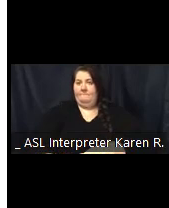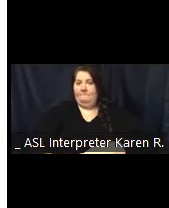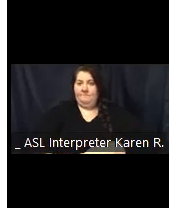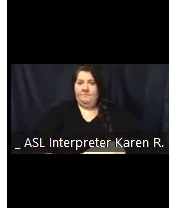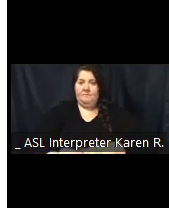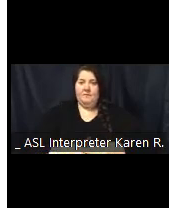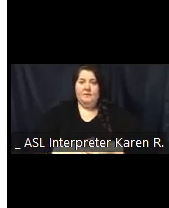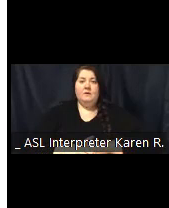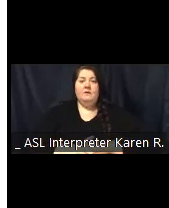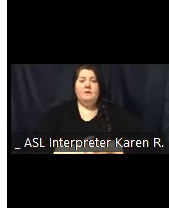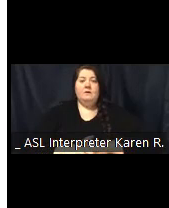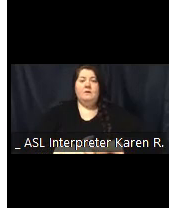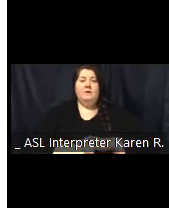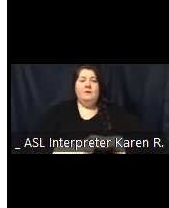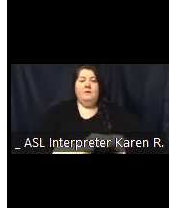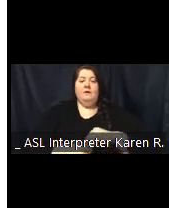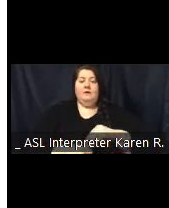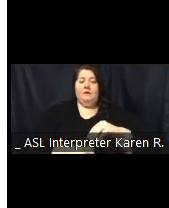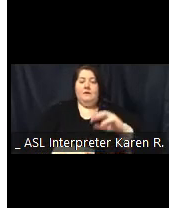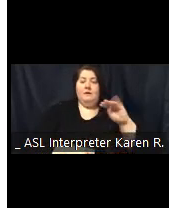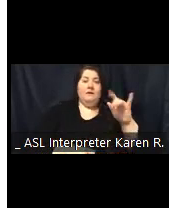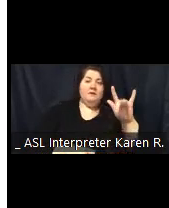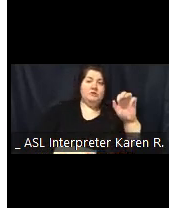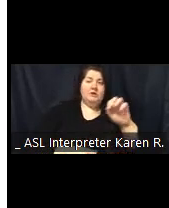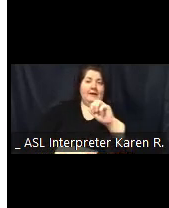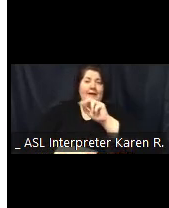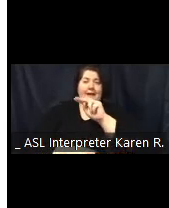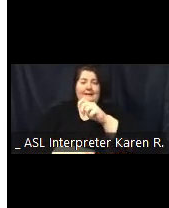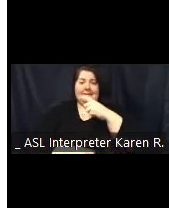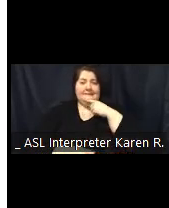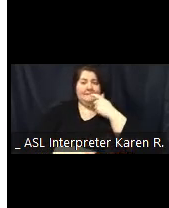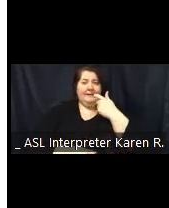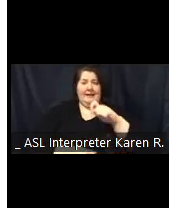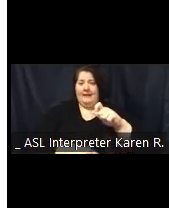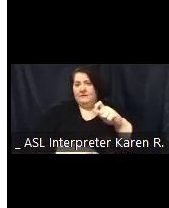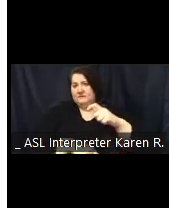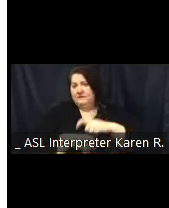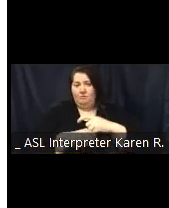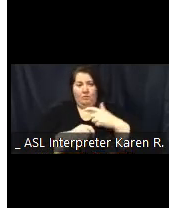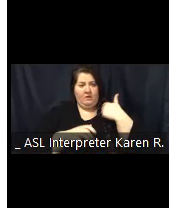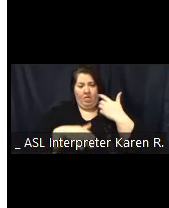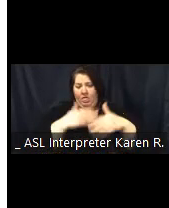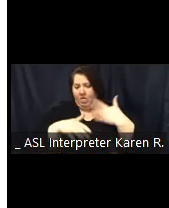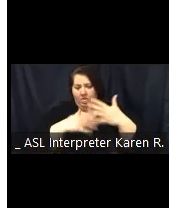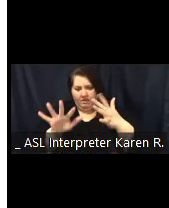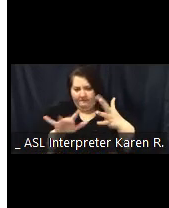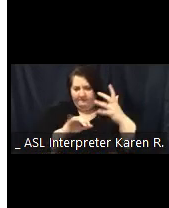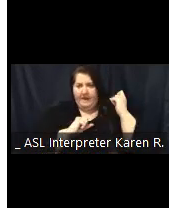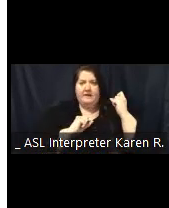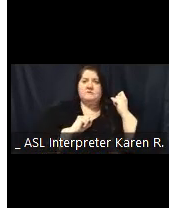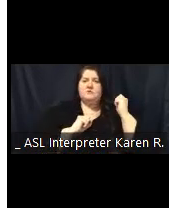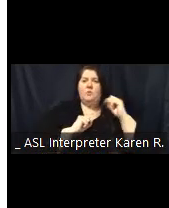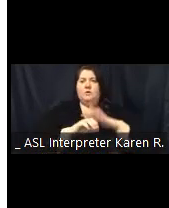And as Nichelle and Anna pointed out, at any point in time, if we're going too fast or if we're going too